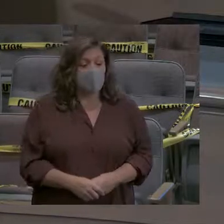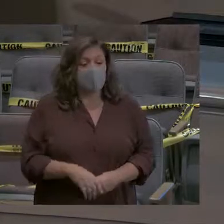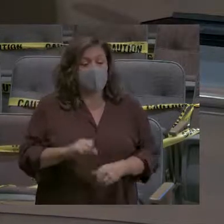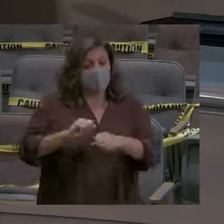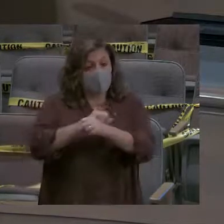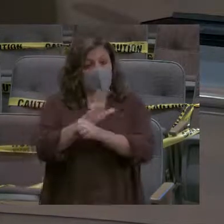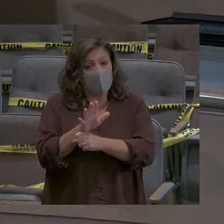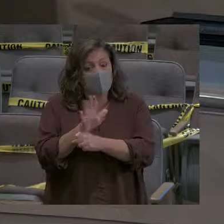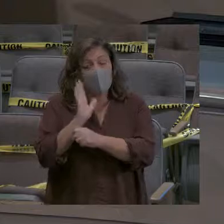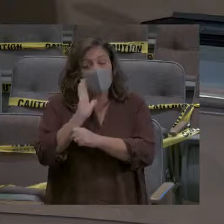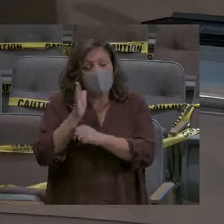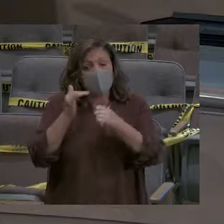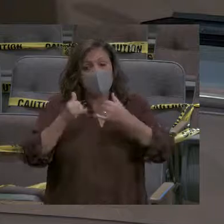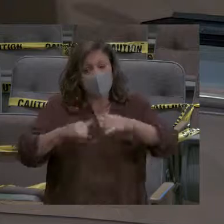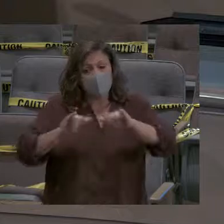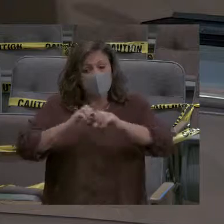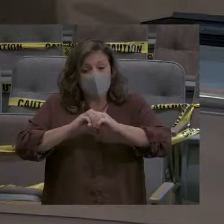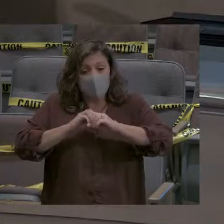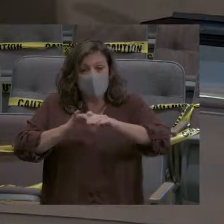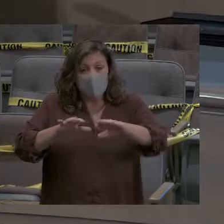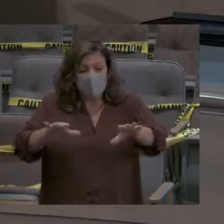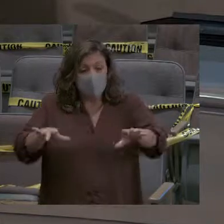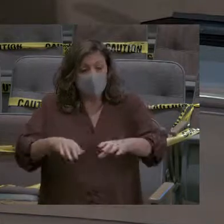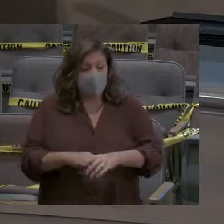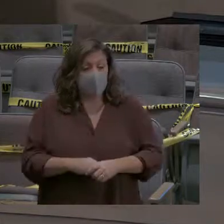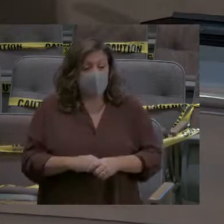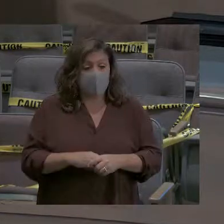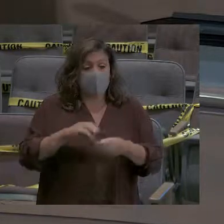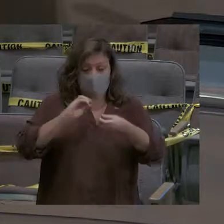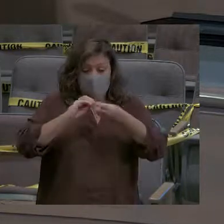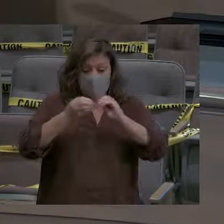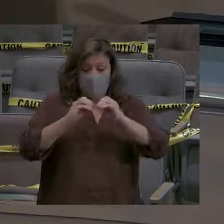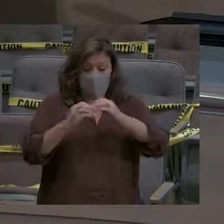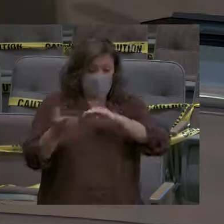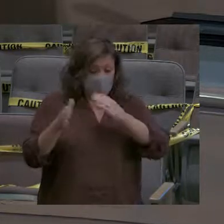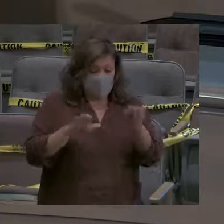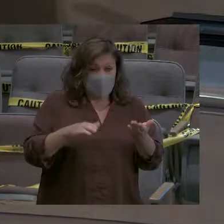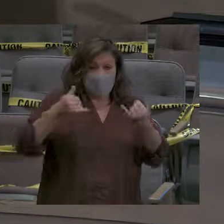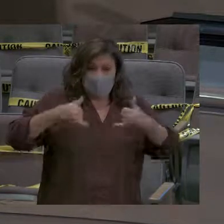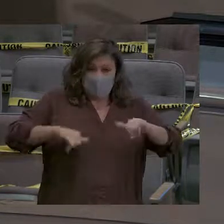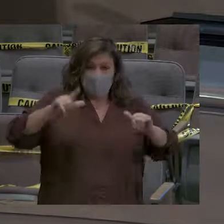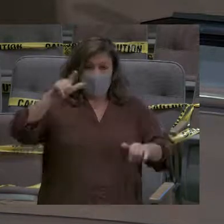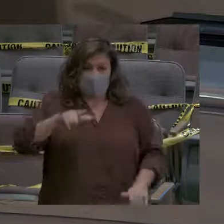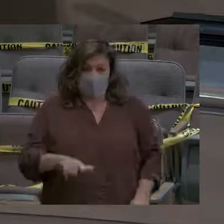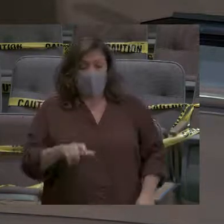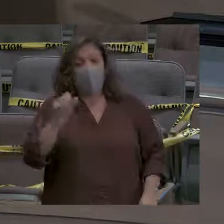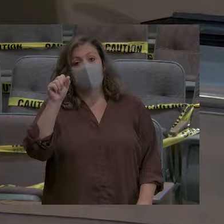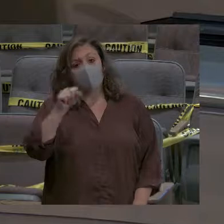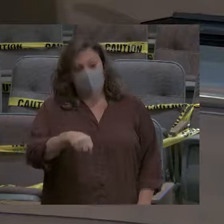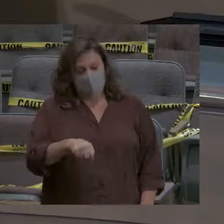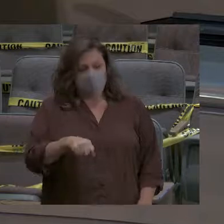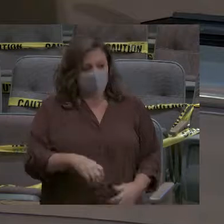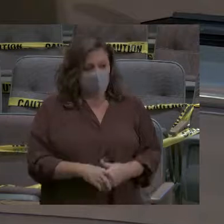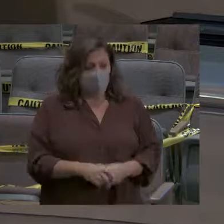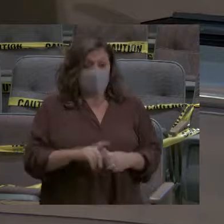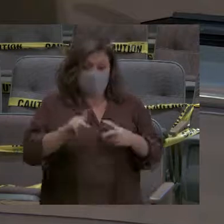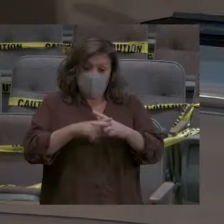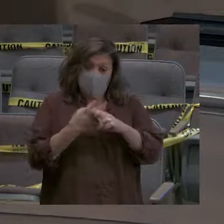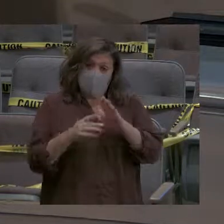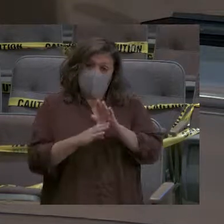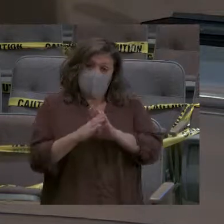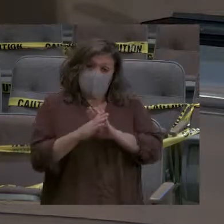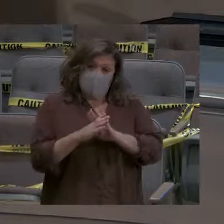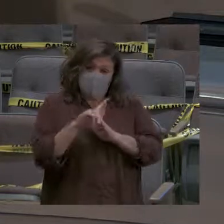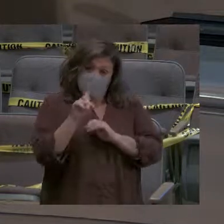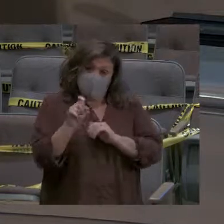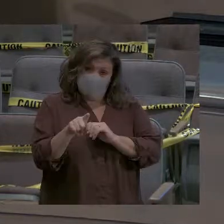to get spread. Are the death numbers still much lower than they ever were? Yes. Have they started to rise?